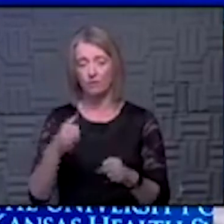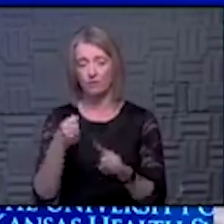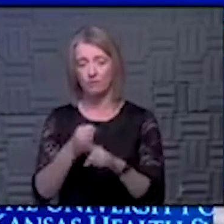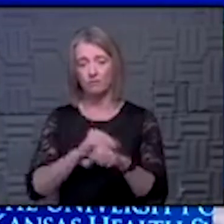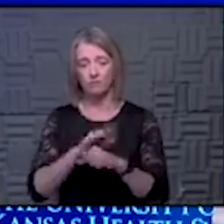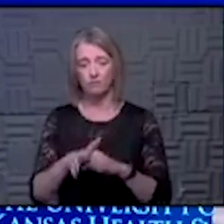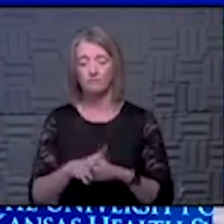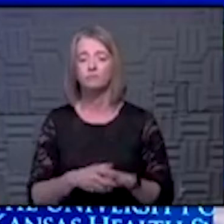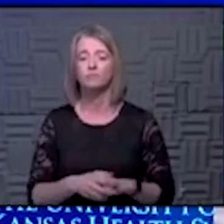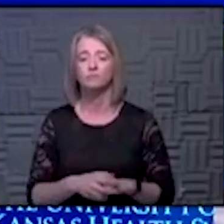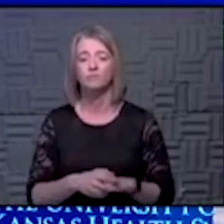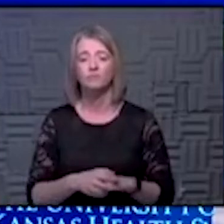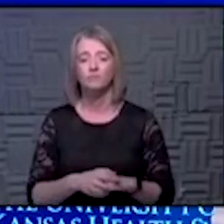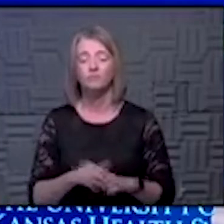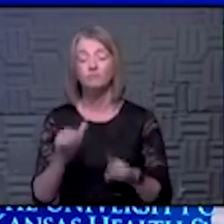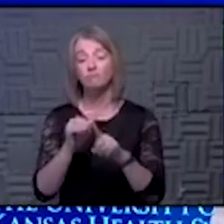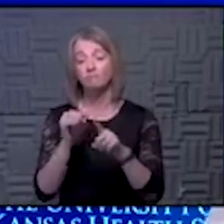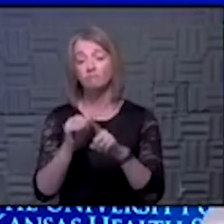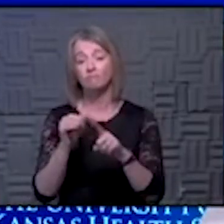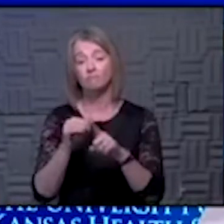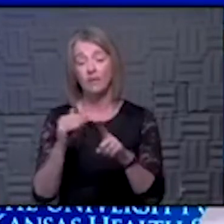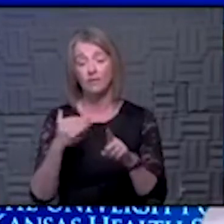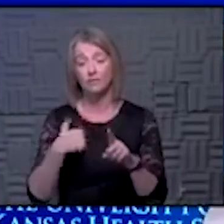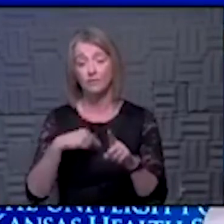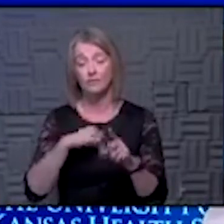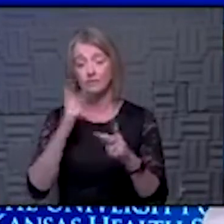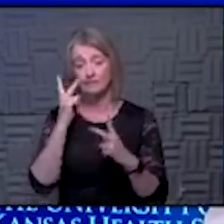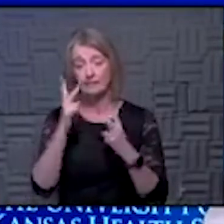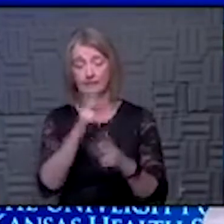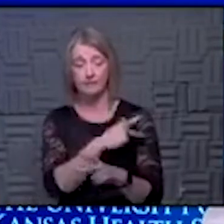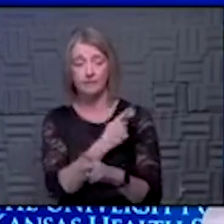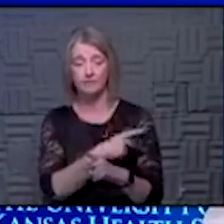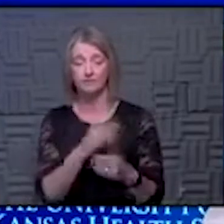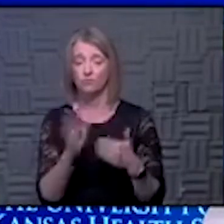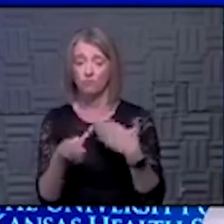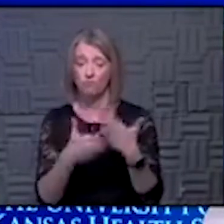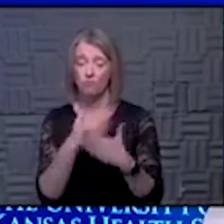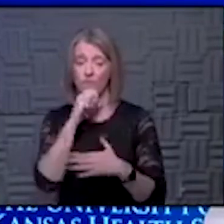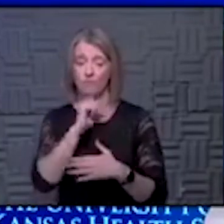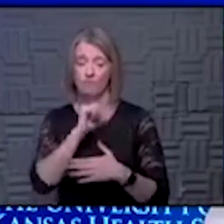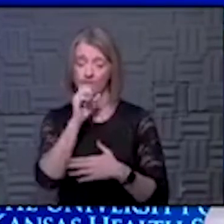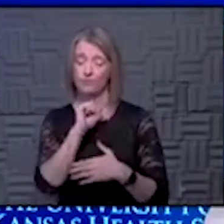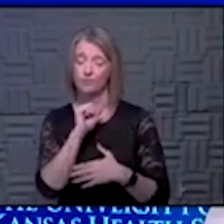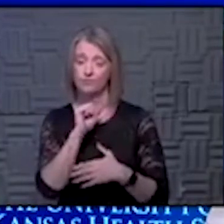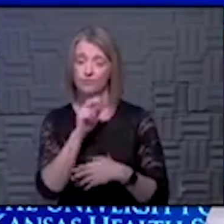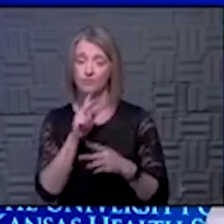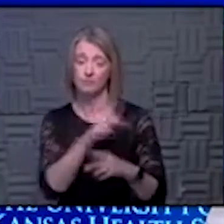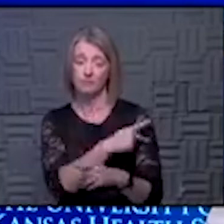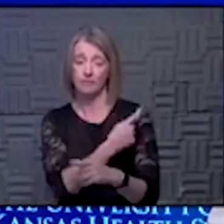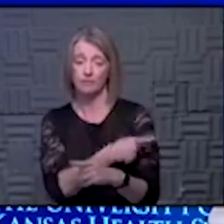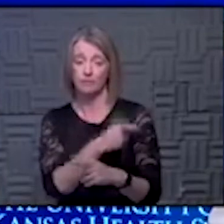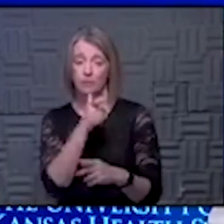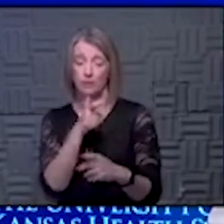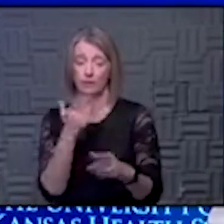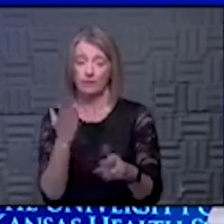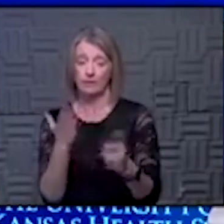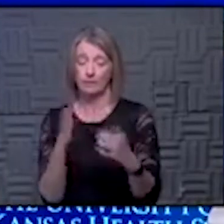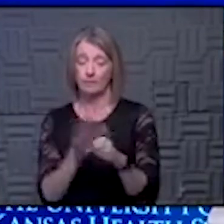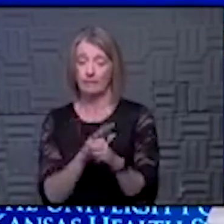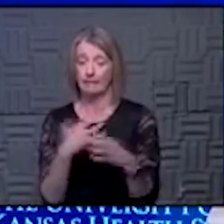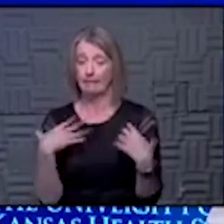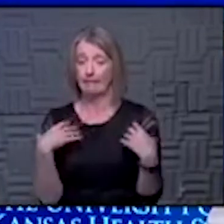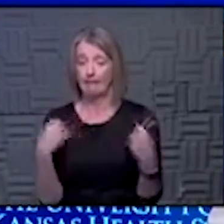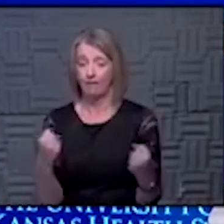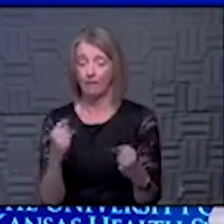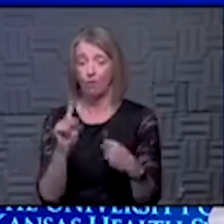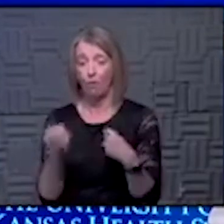And that, I think, is just a reminder that, right, we have seen patients of all ages and patients who are completely healthy otherwise need